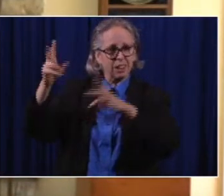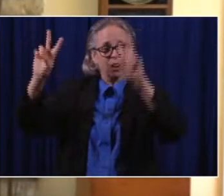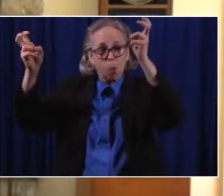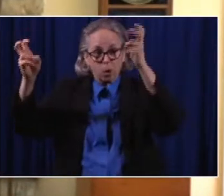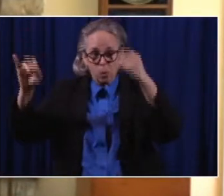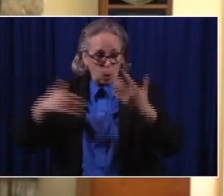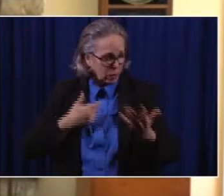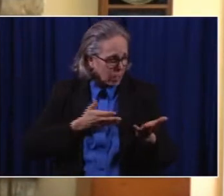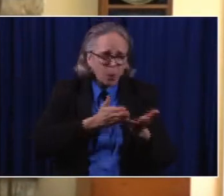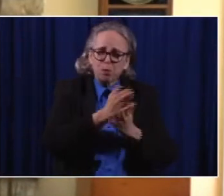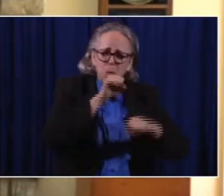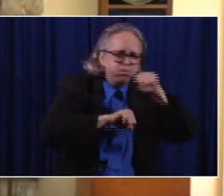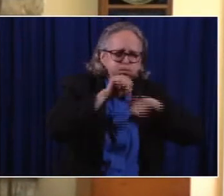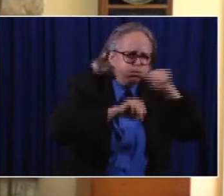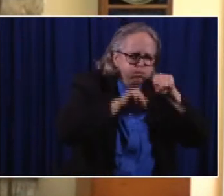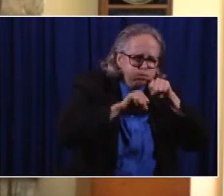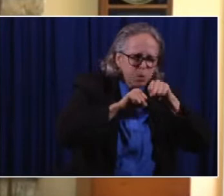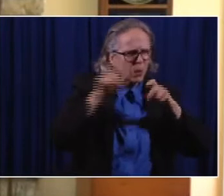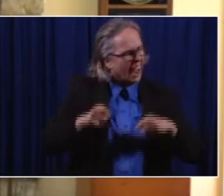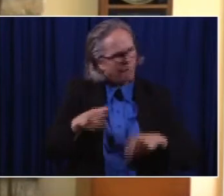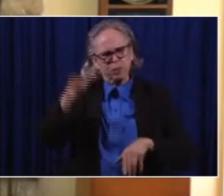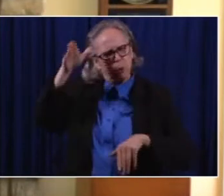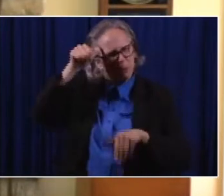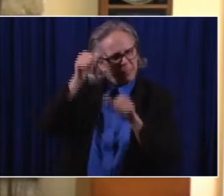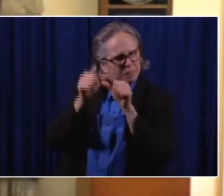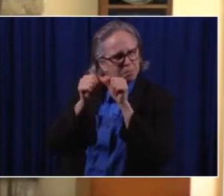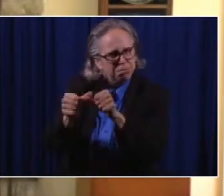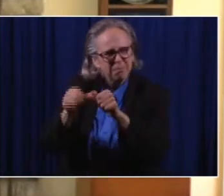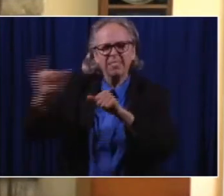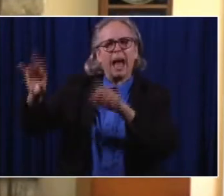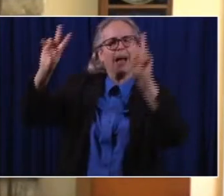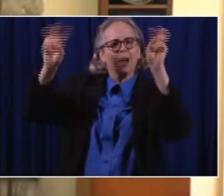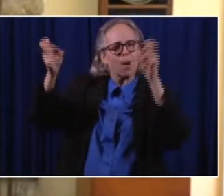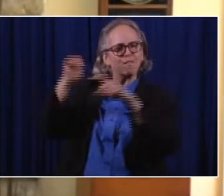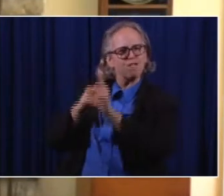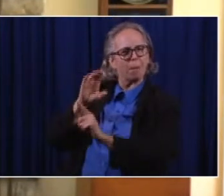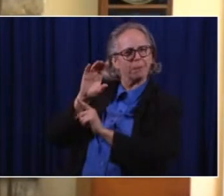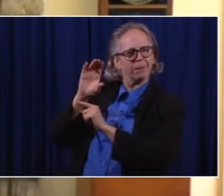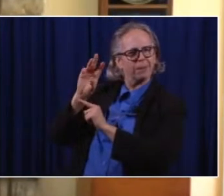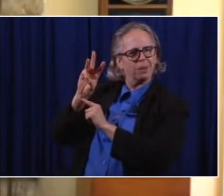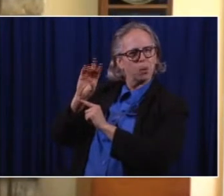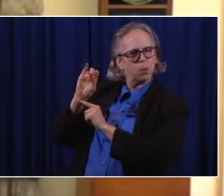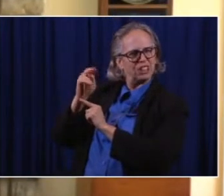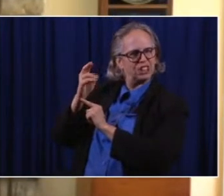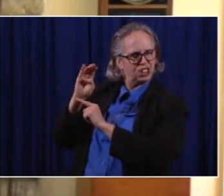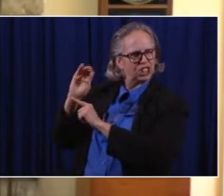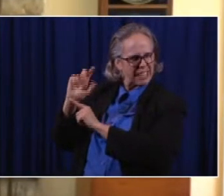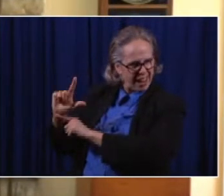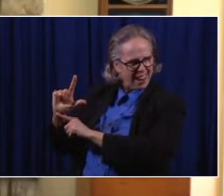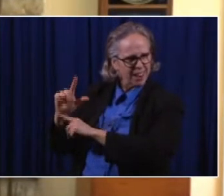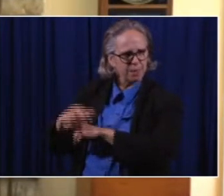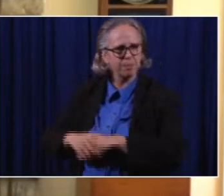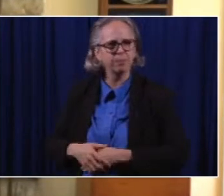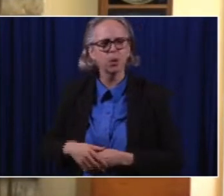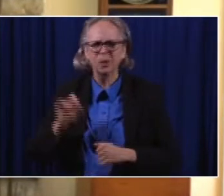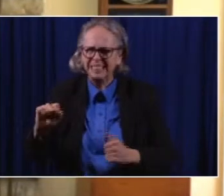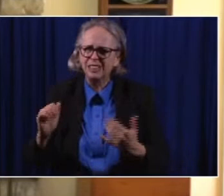got to do. This is a time when we've got to kind of regroup and say we can get through